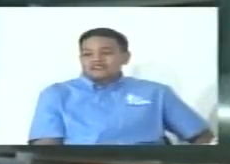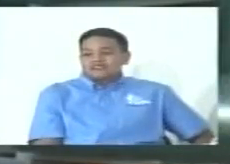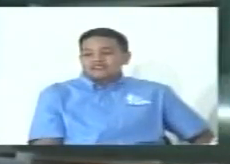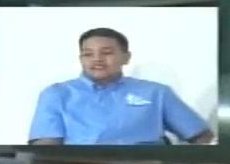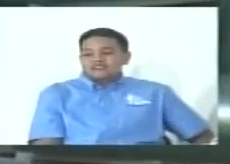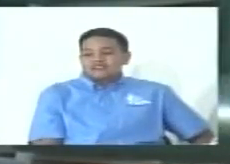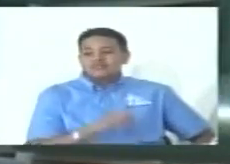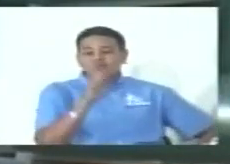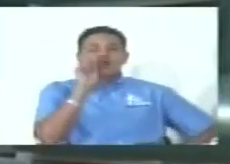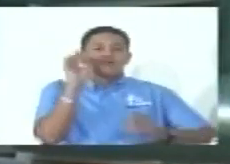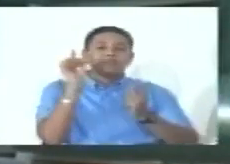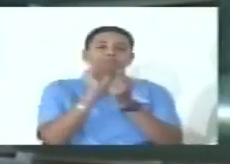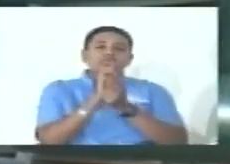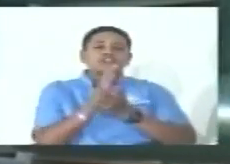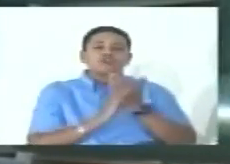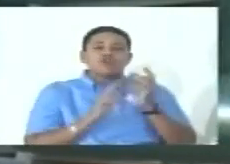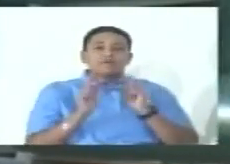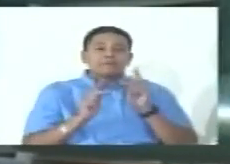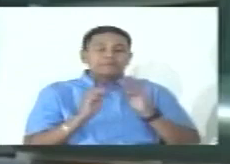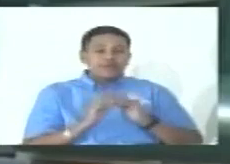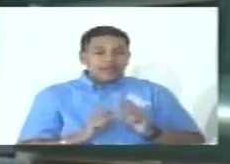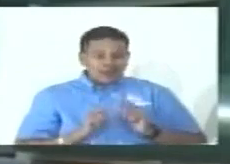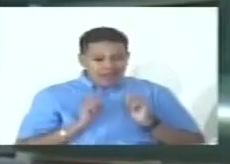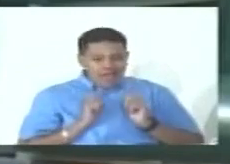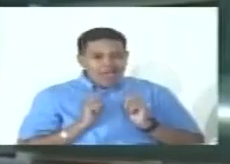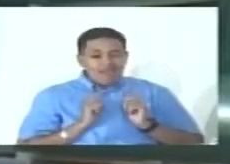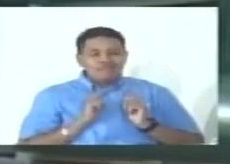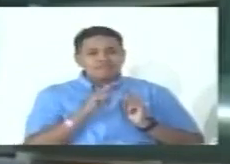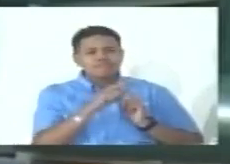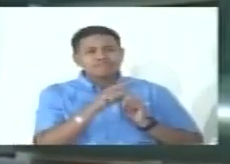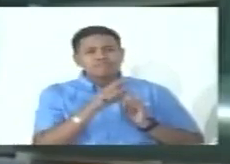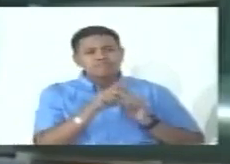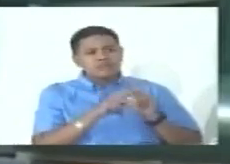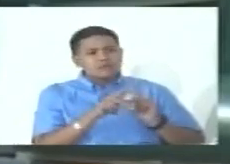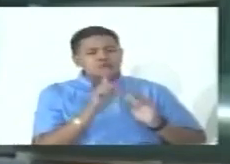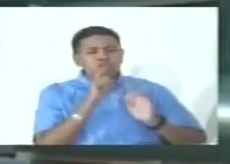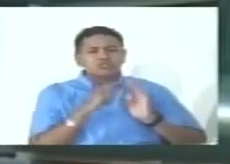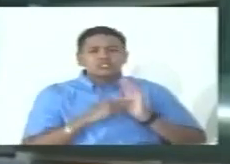in life, and they demonstrate